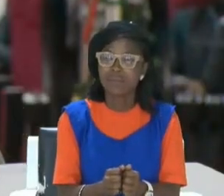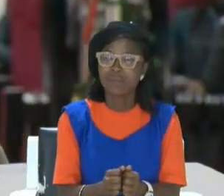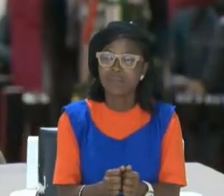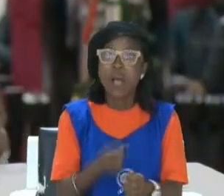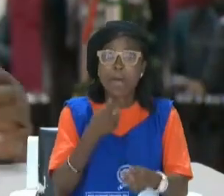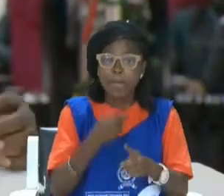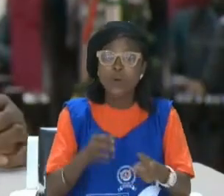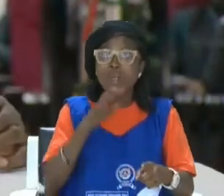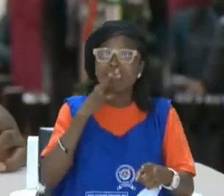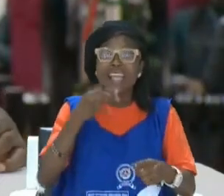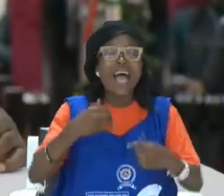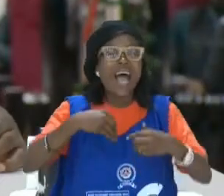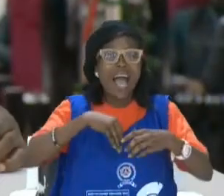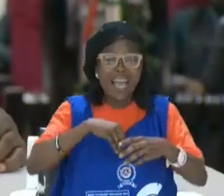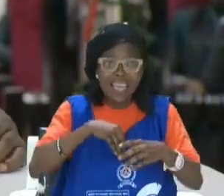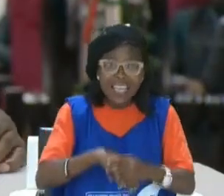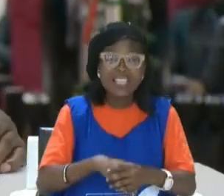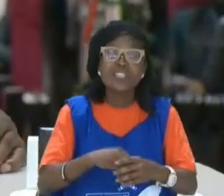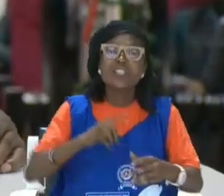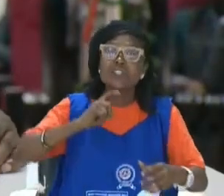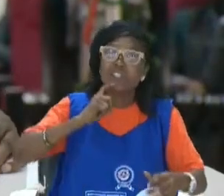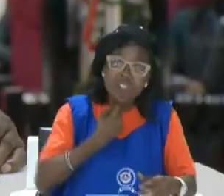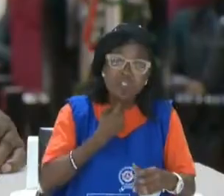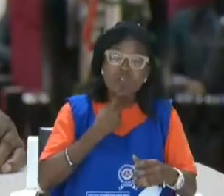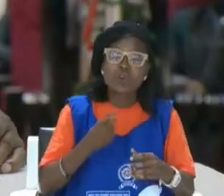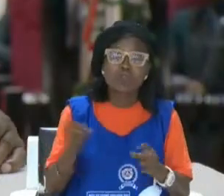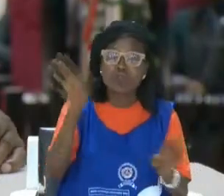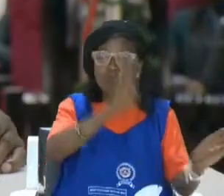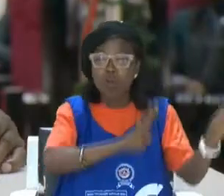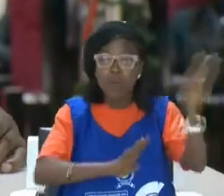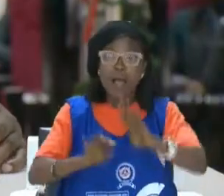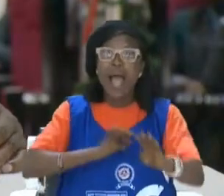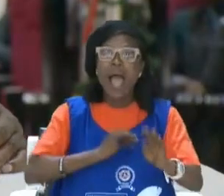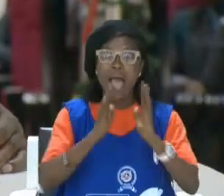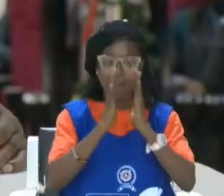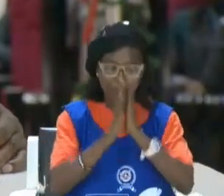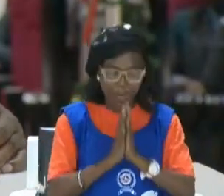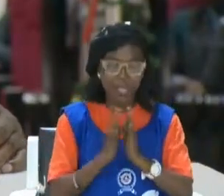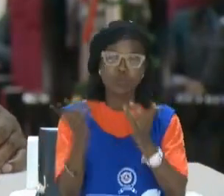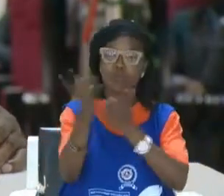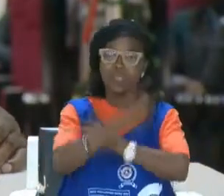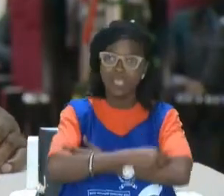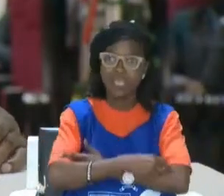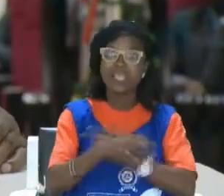But they are in serious trouble. I pray today that before this night is